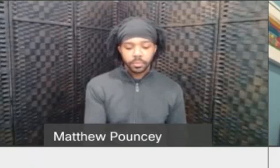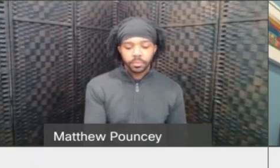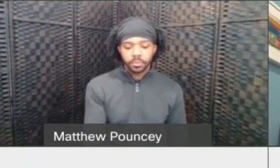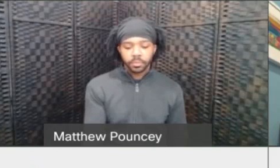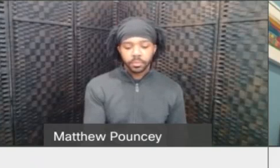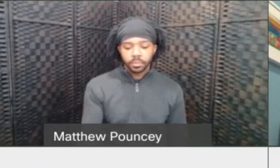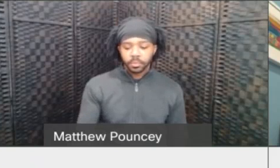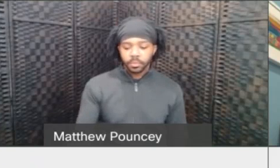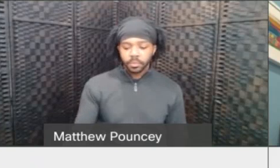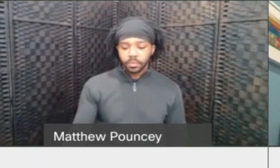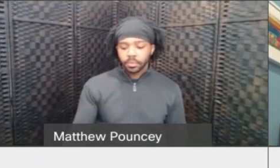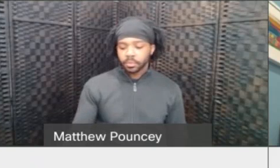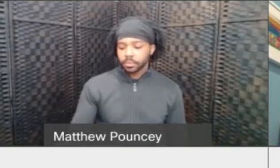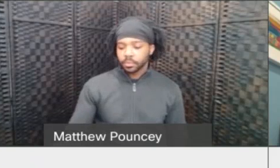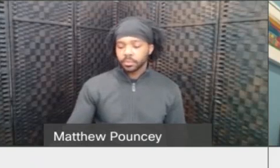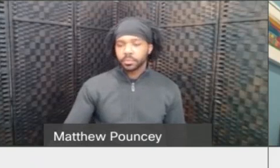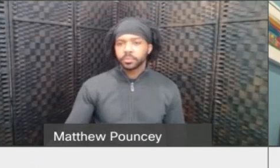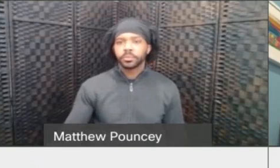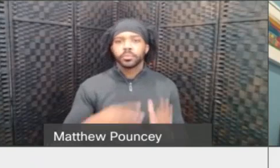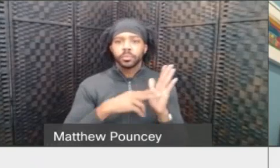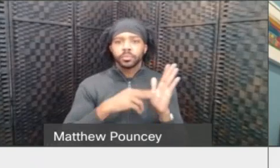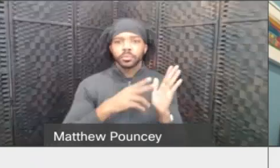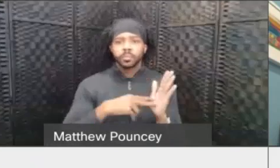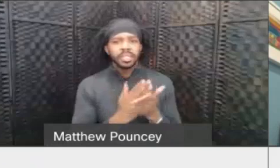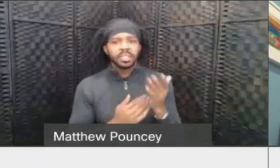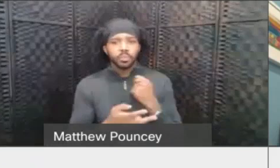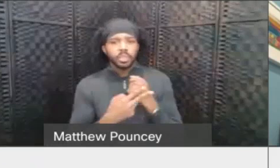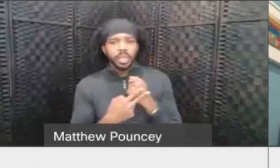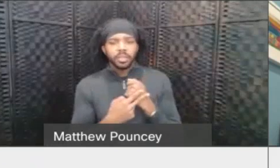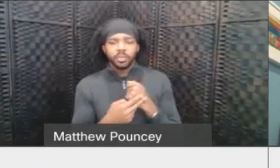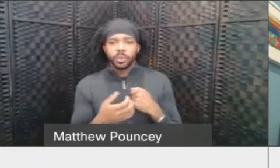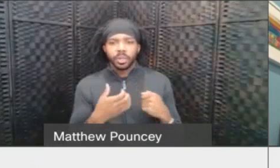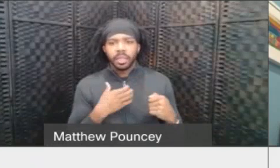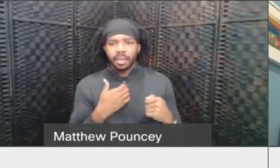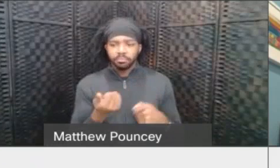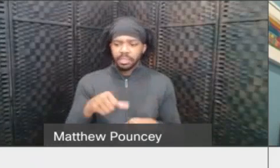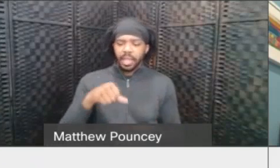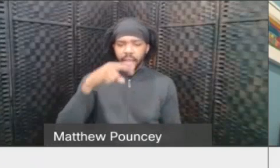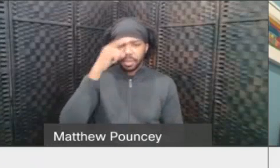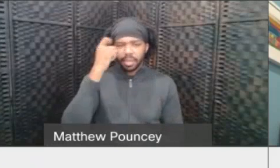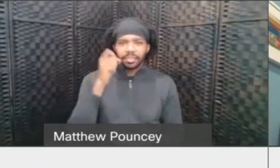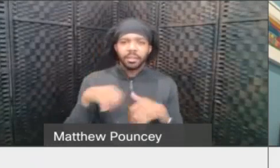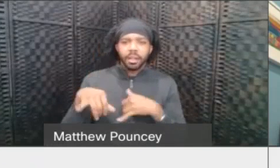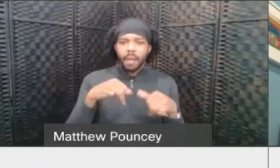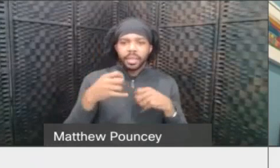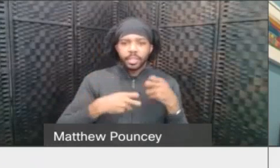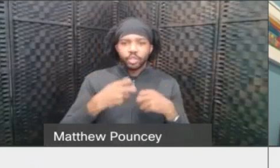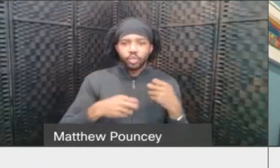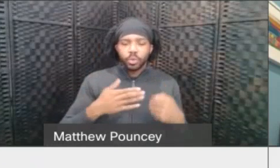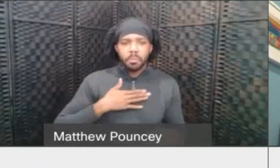Certain retainer claims are being denied for a number of providers because of a common issue. My team